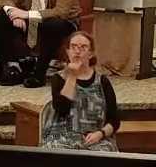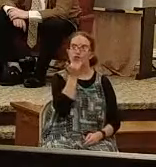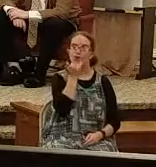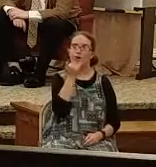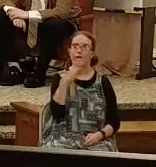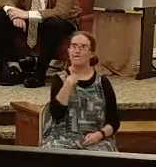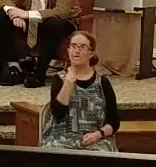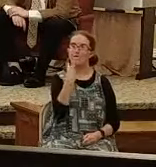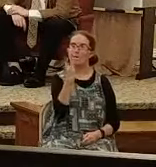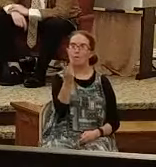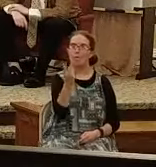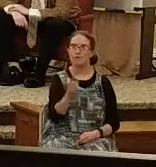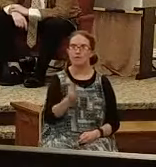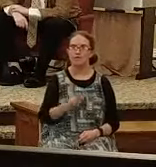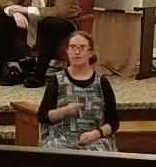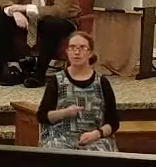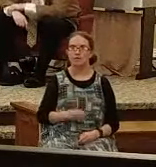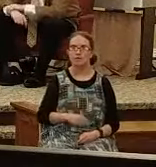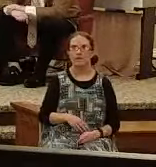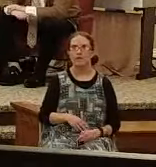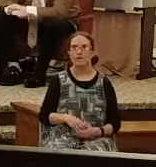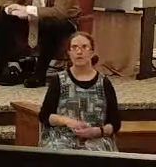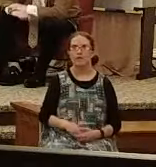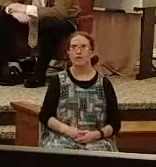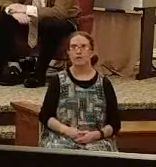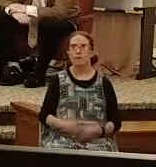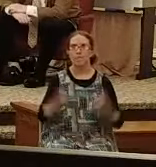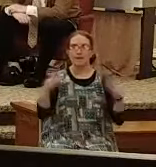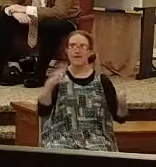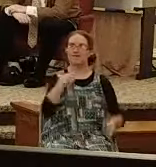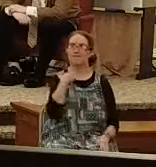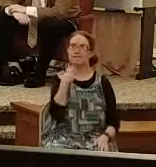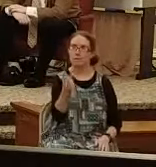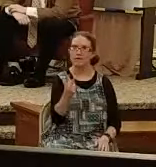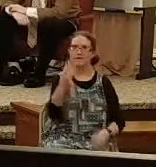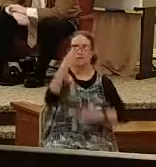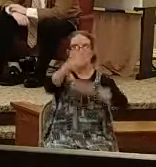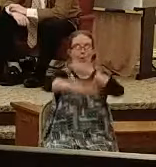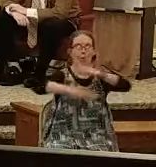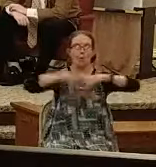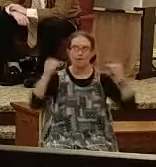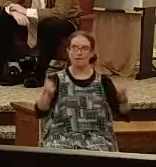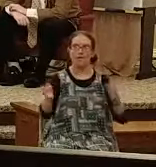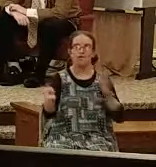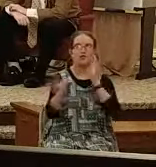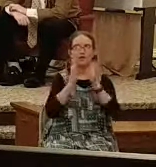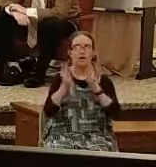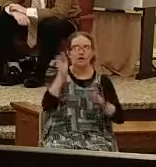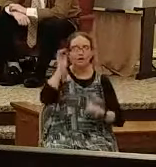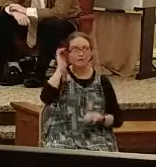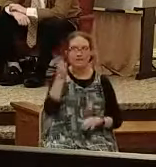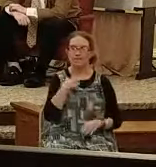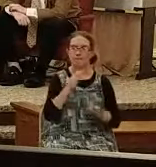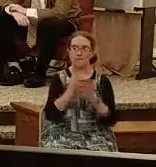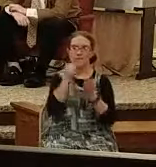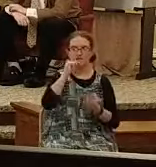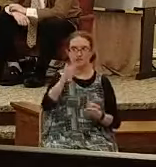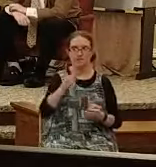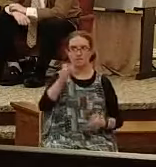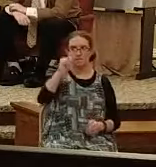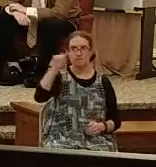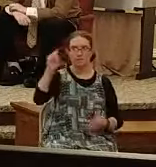wrong voices. There are many voices in the world today speaking. Listen to me. The Bible tells me in